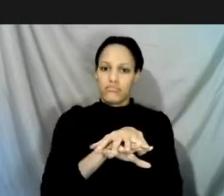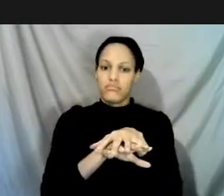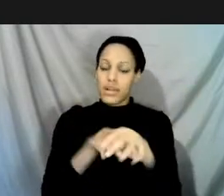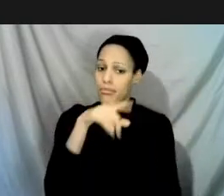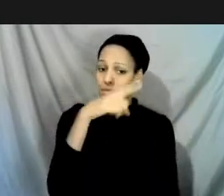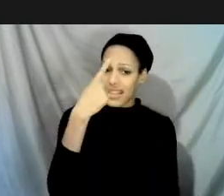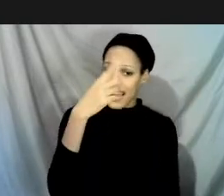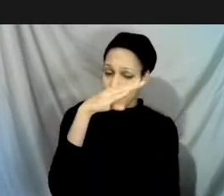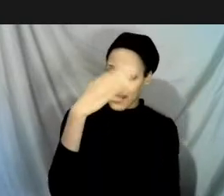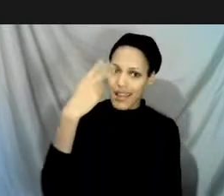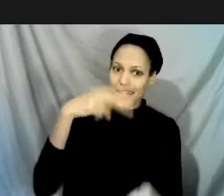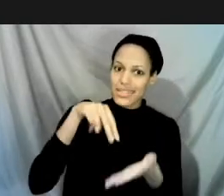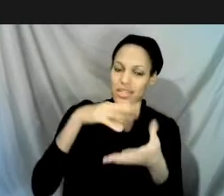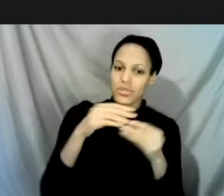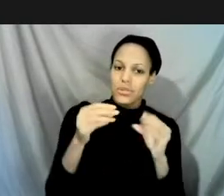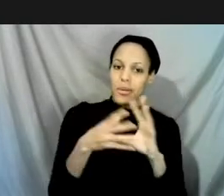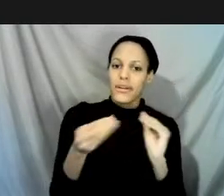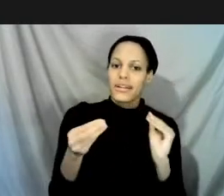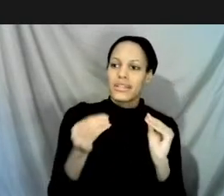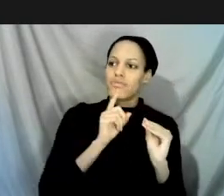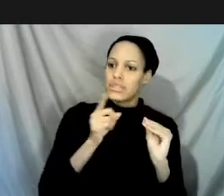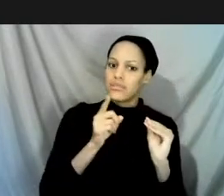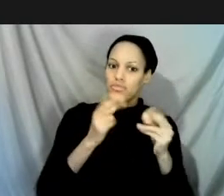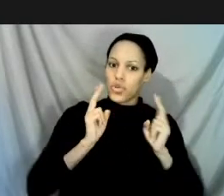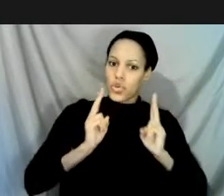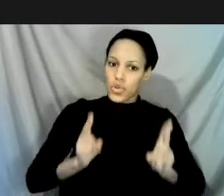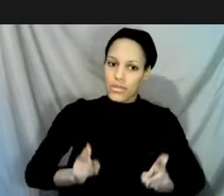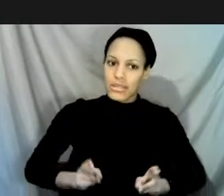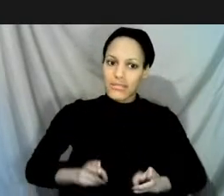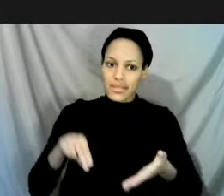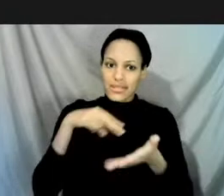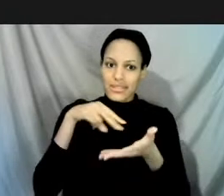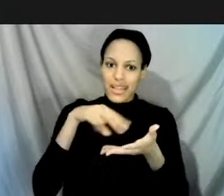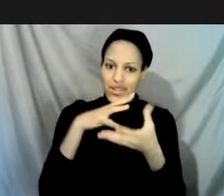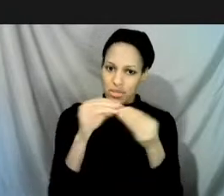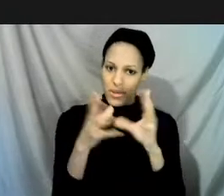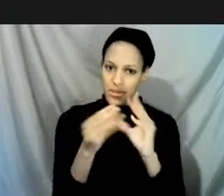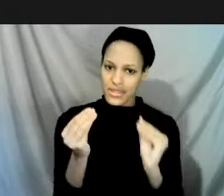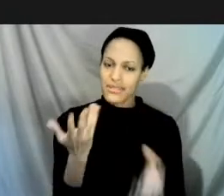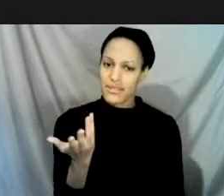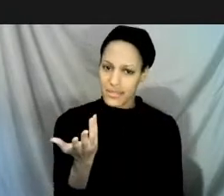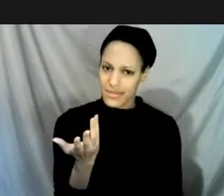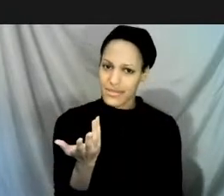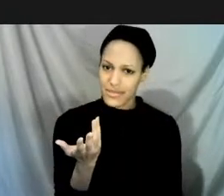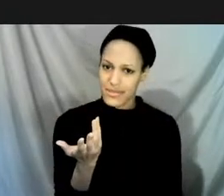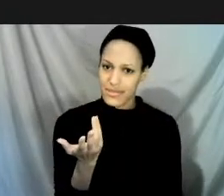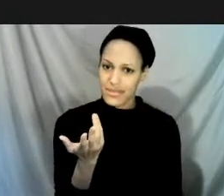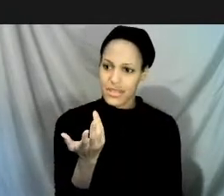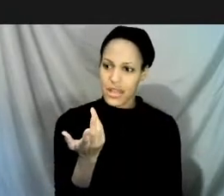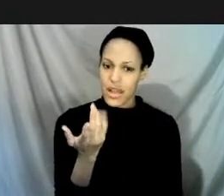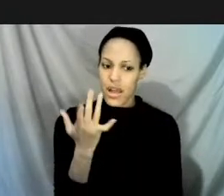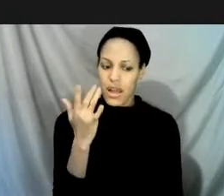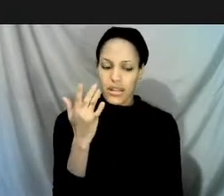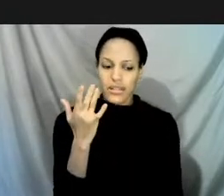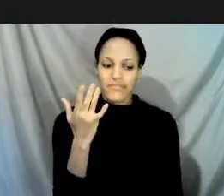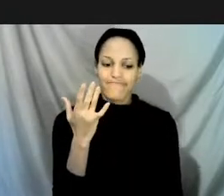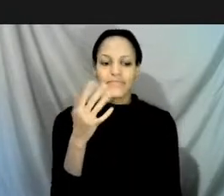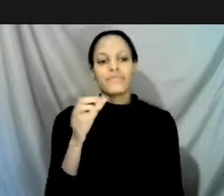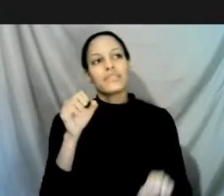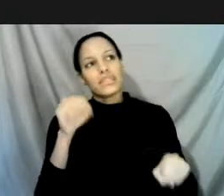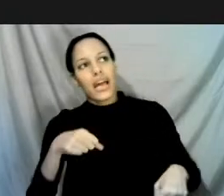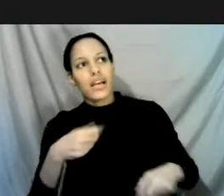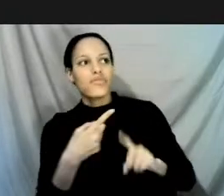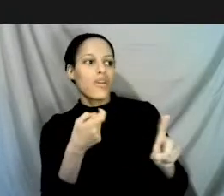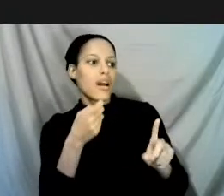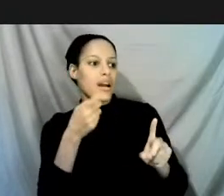really human dance stories, right? Because yes, there's a part of us that came from